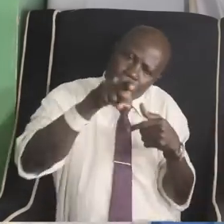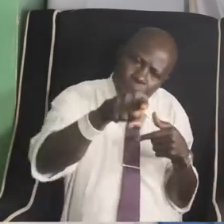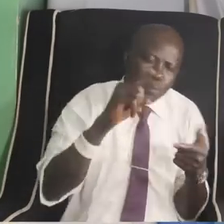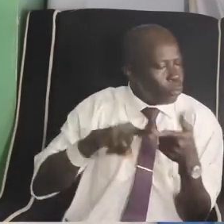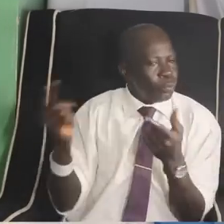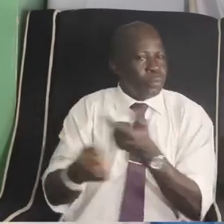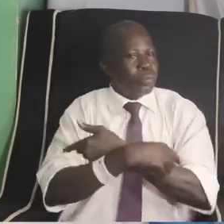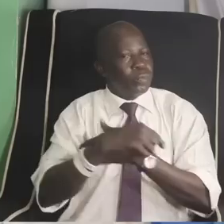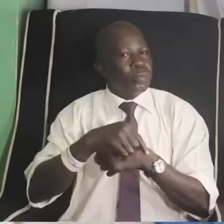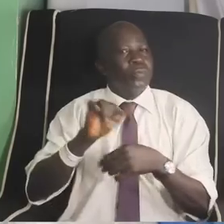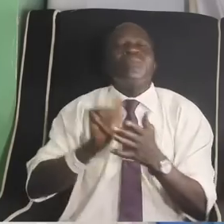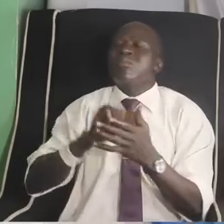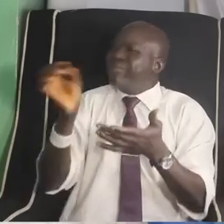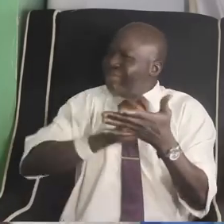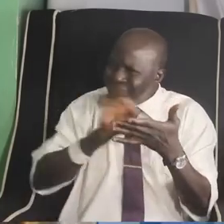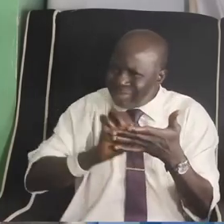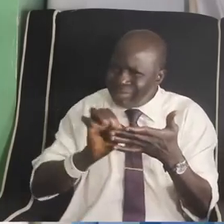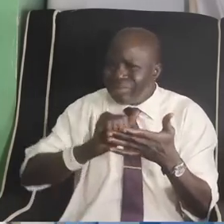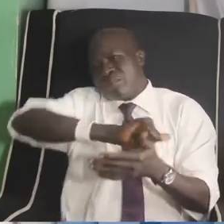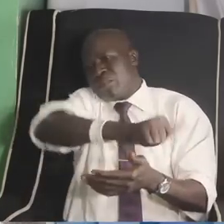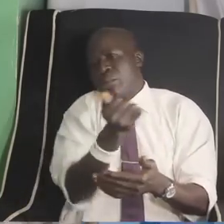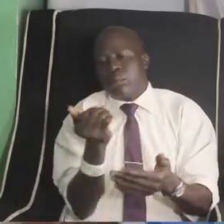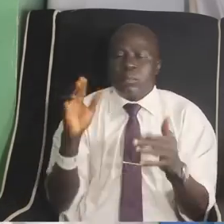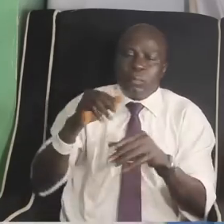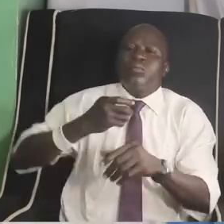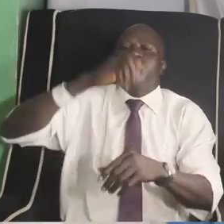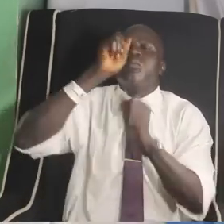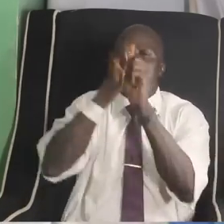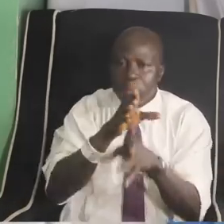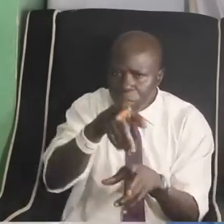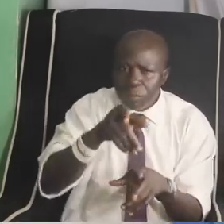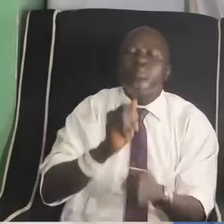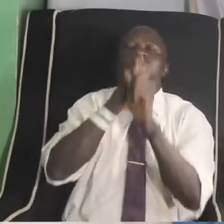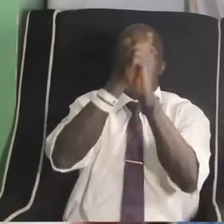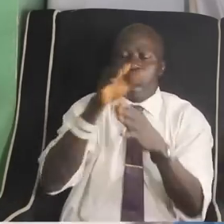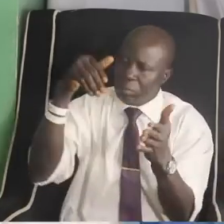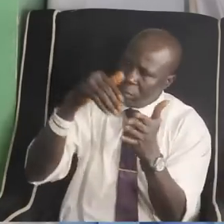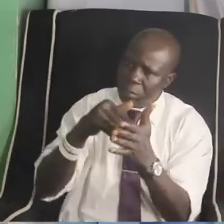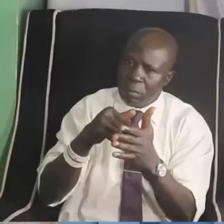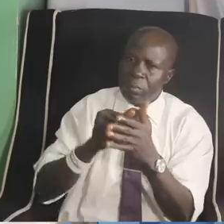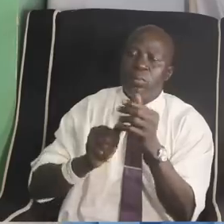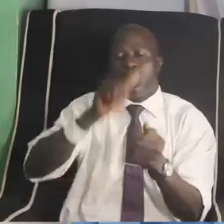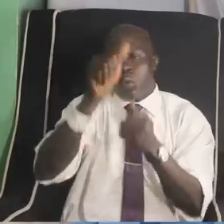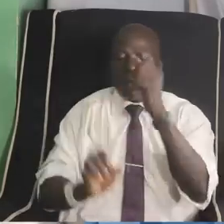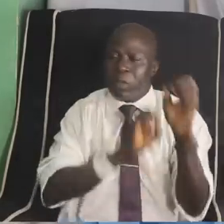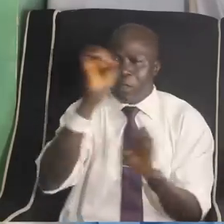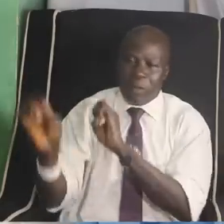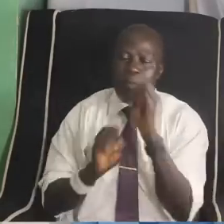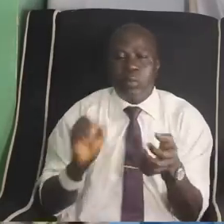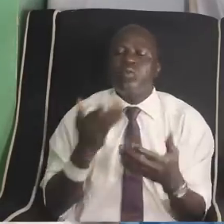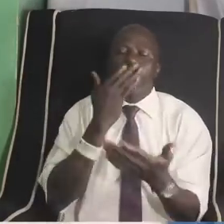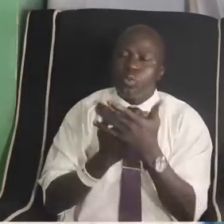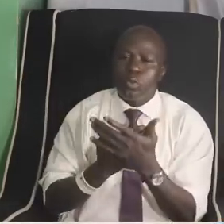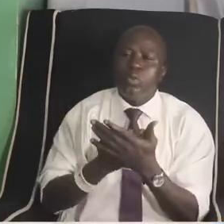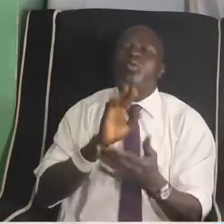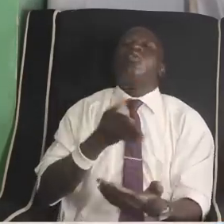one lo. From today henceforth it is written that the one that bless you will be blessed whosoever that you go to